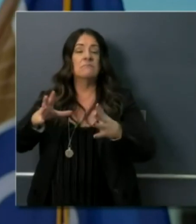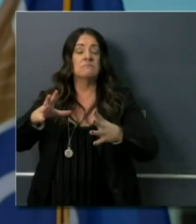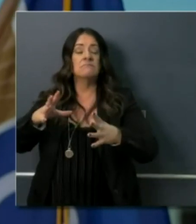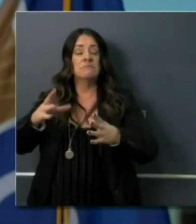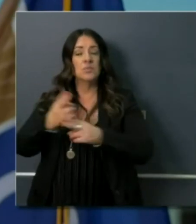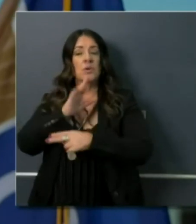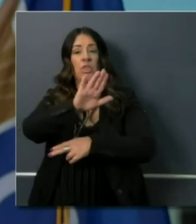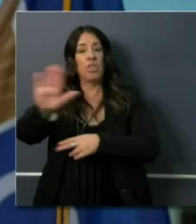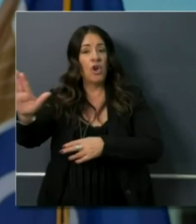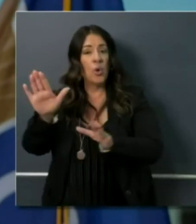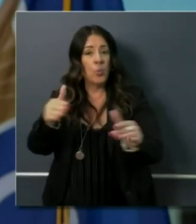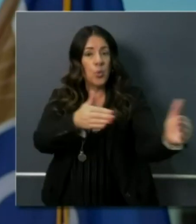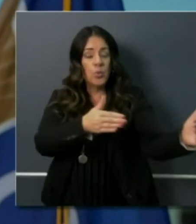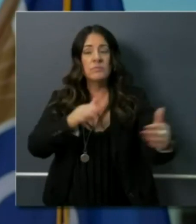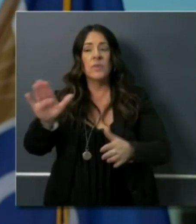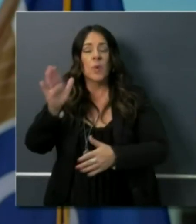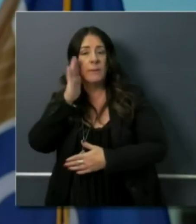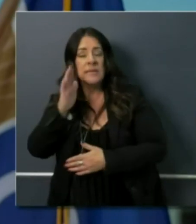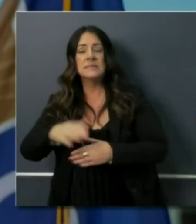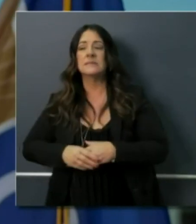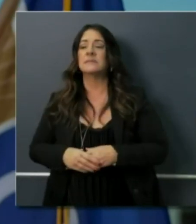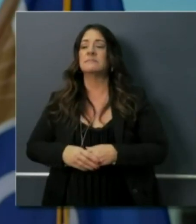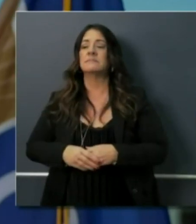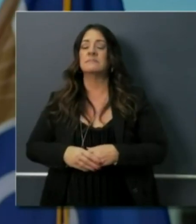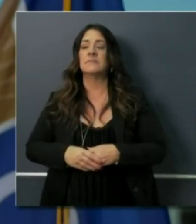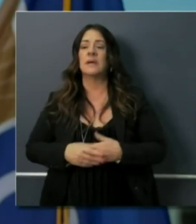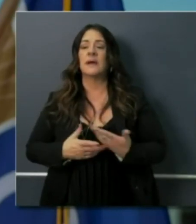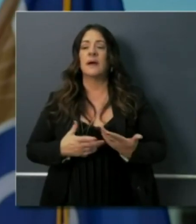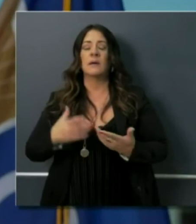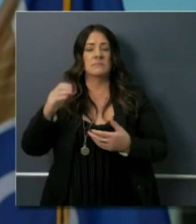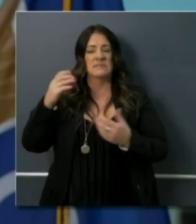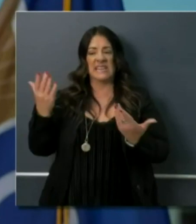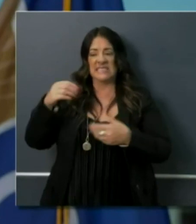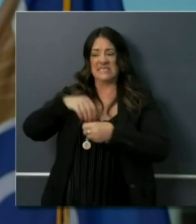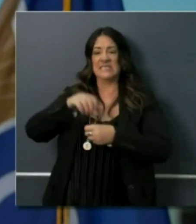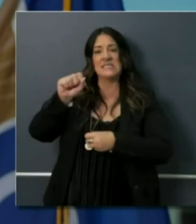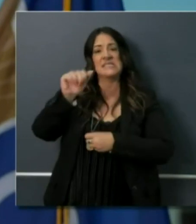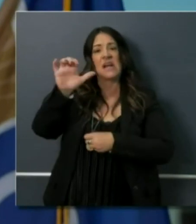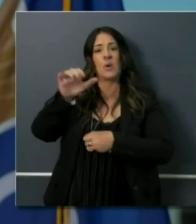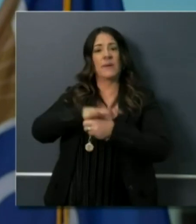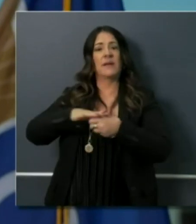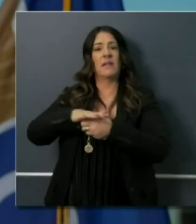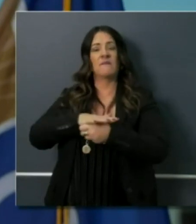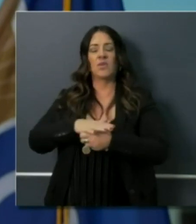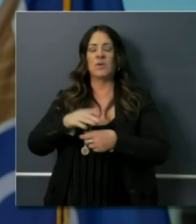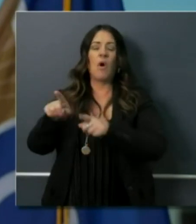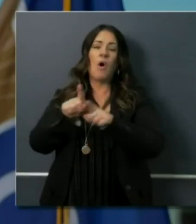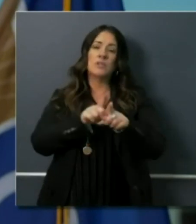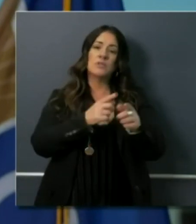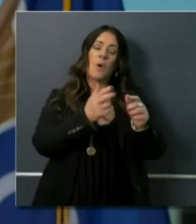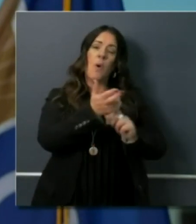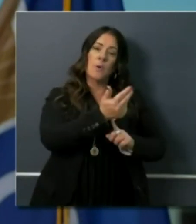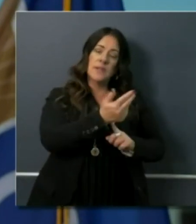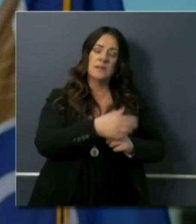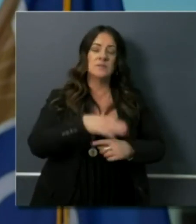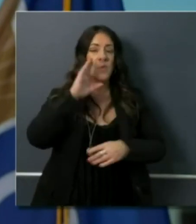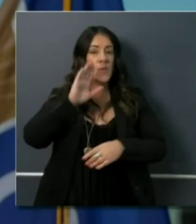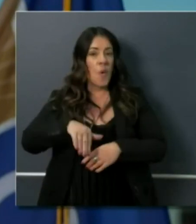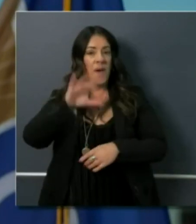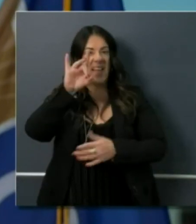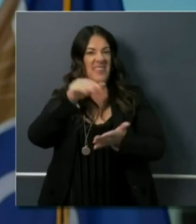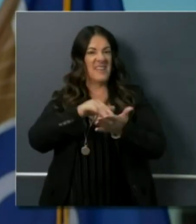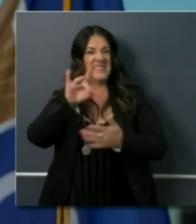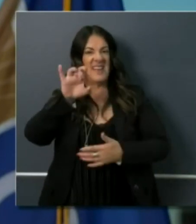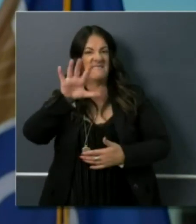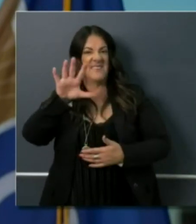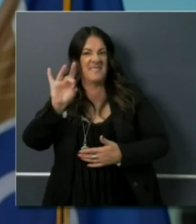in this region in Northern California, in the Sacramento County area, in addition to all the hotels. By the way,